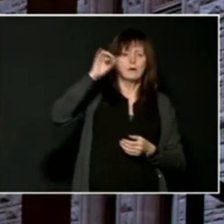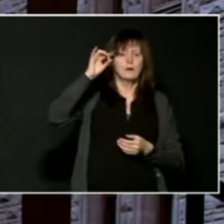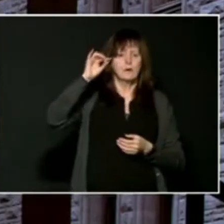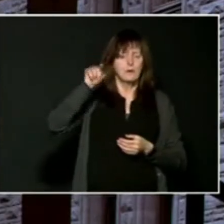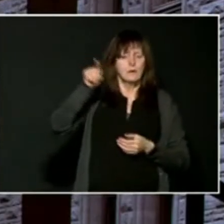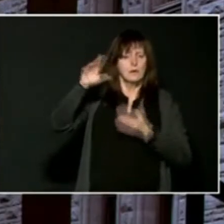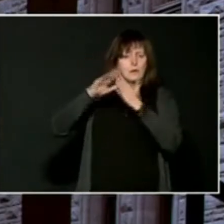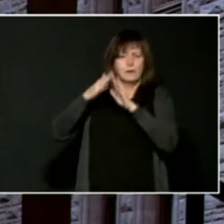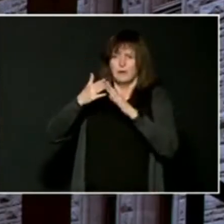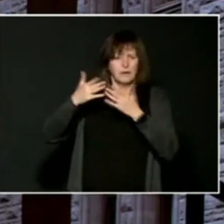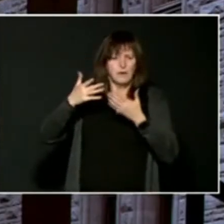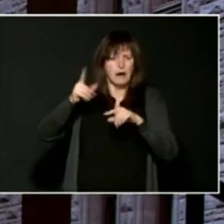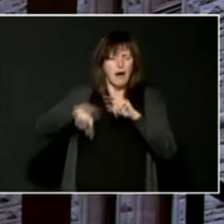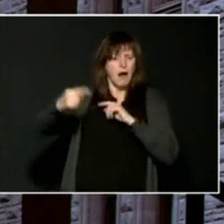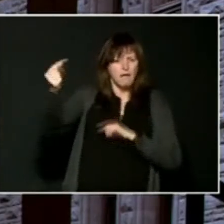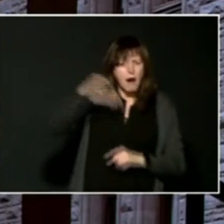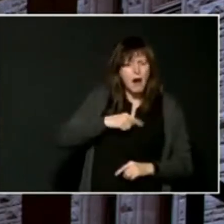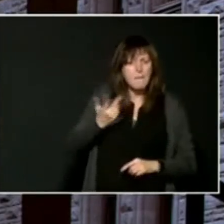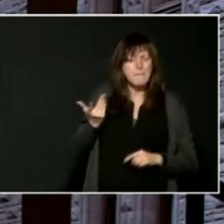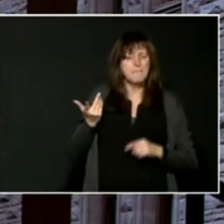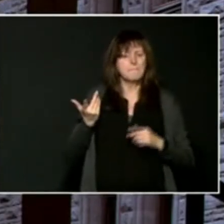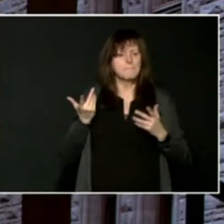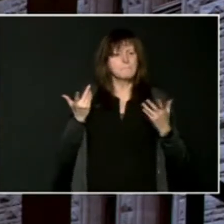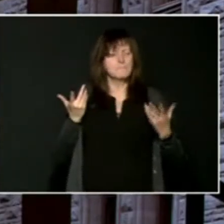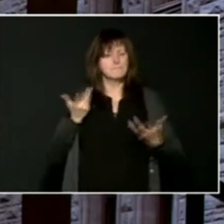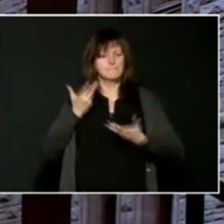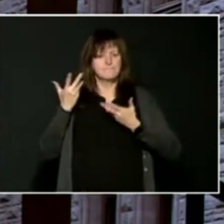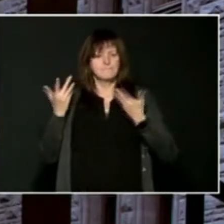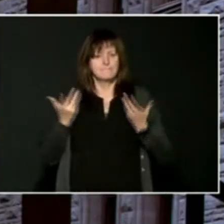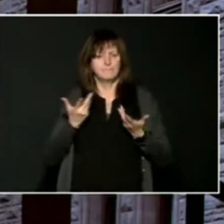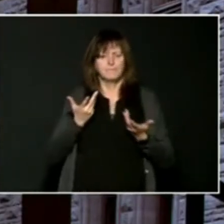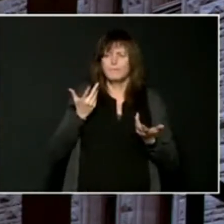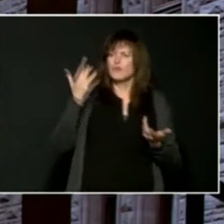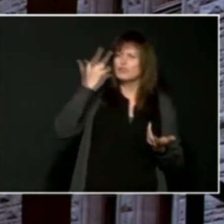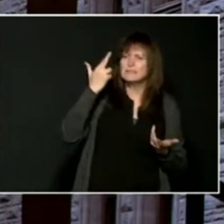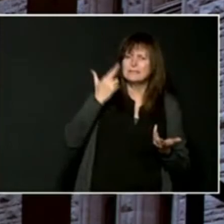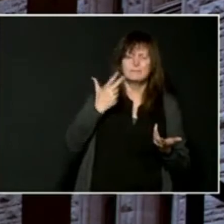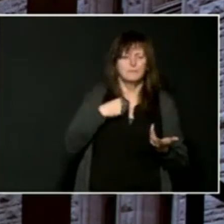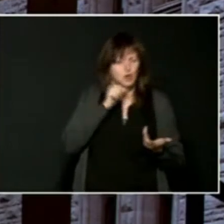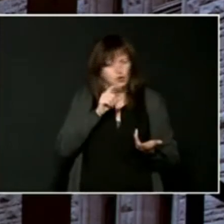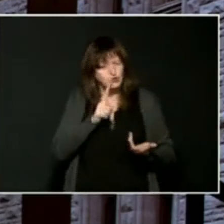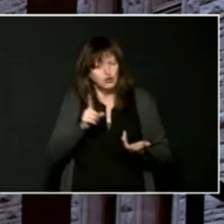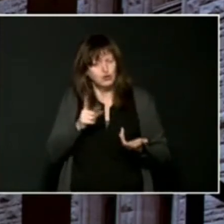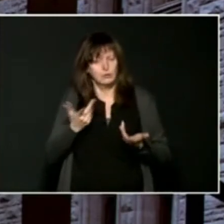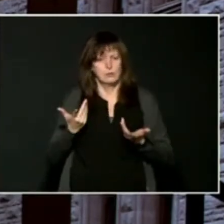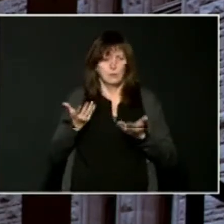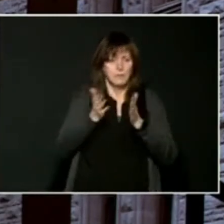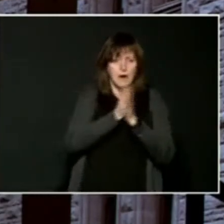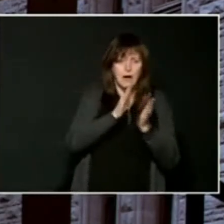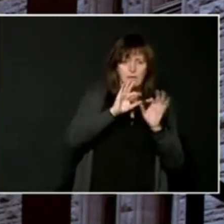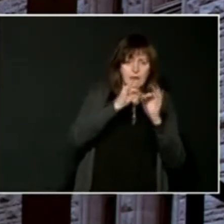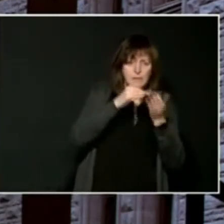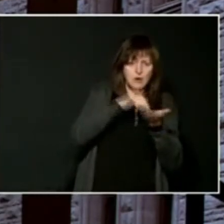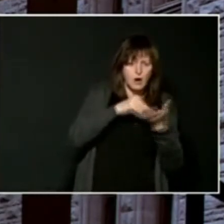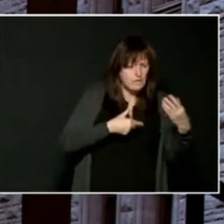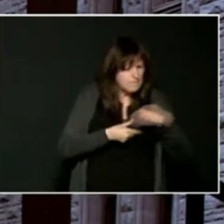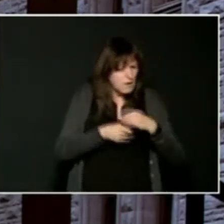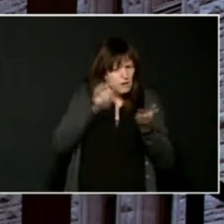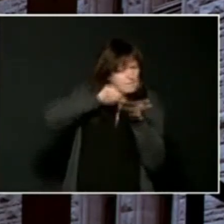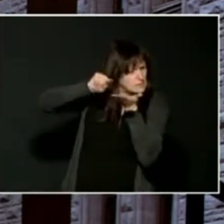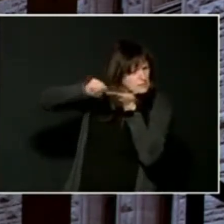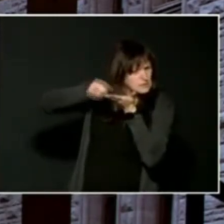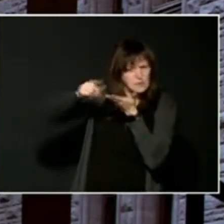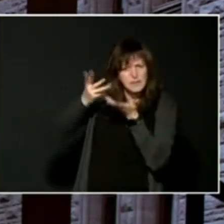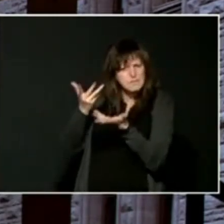either not be able to get out or not sure to go out. We're asking our primary care team to get involved in that as well. And maybe some